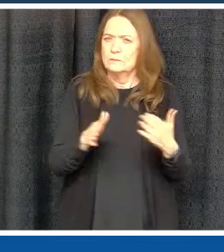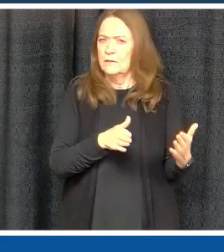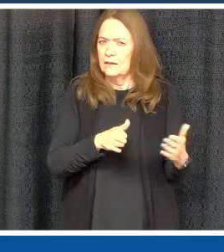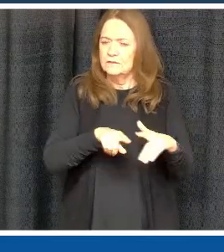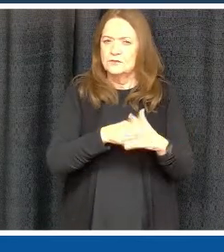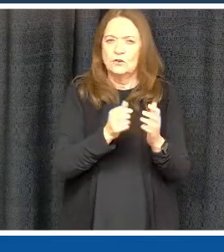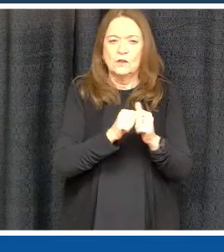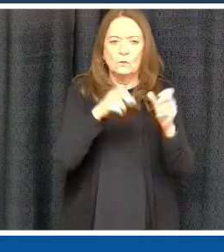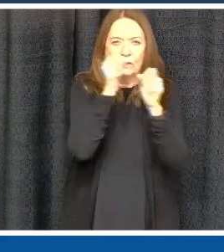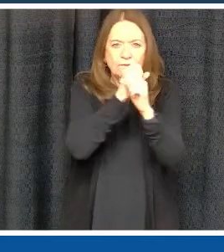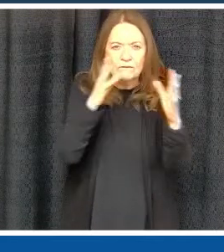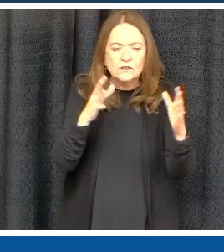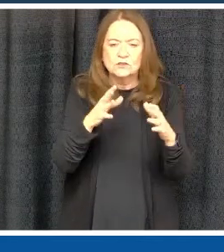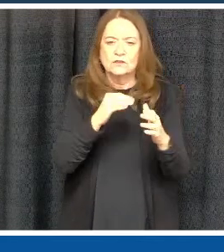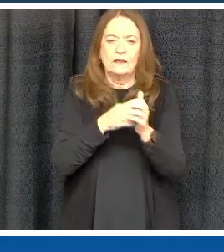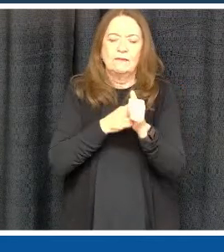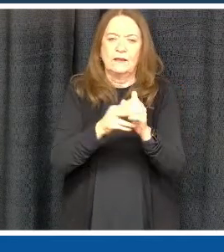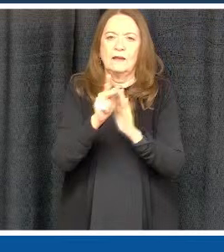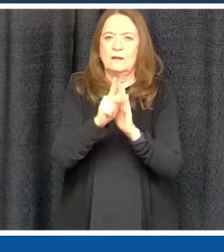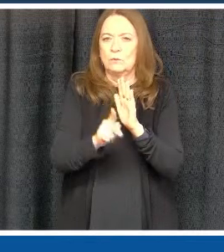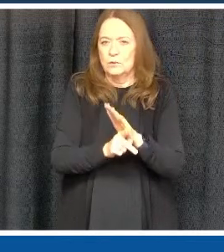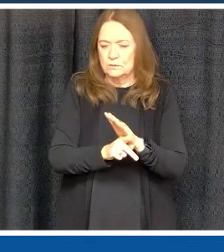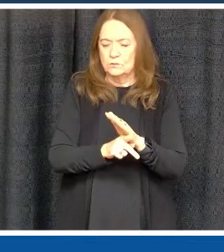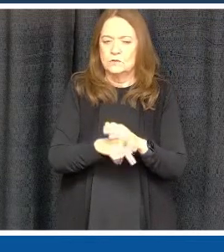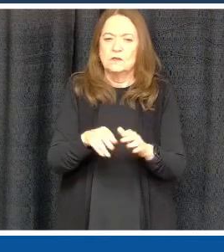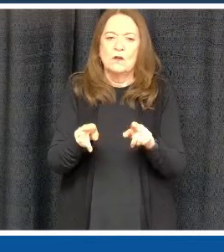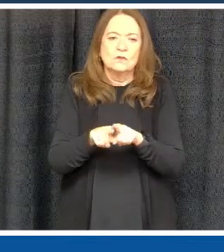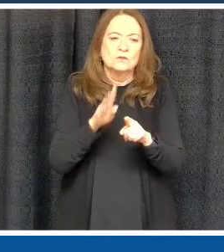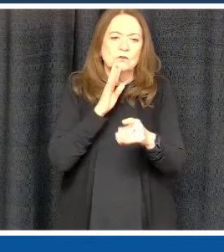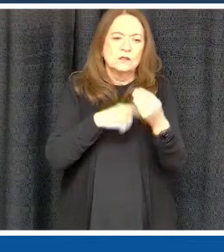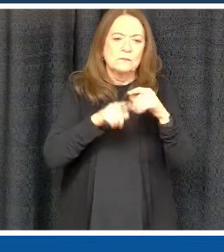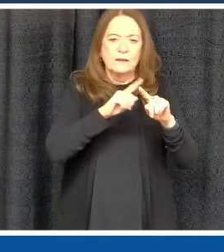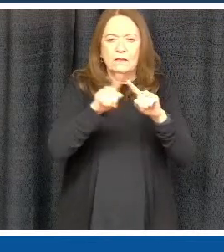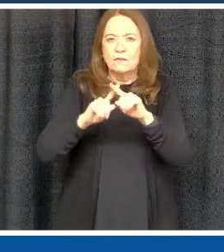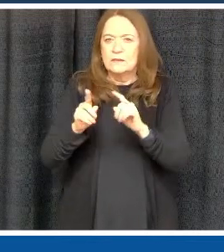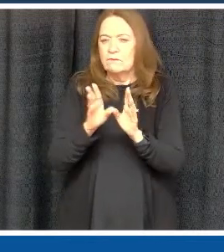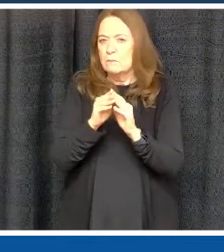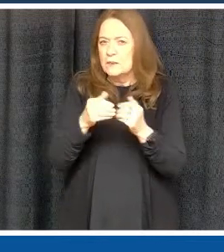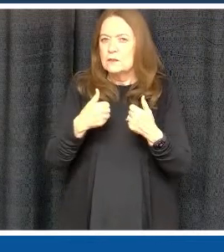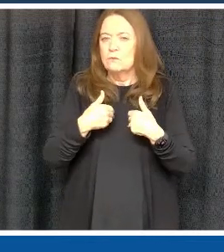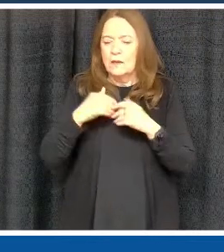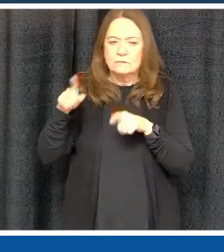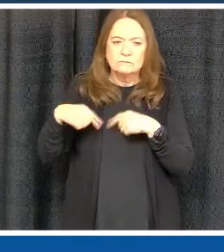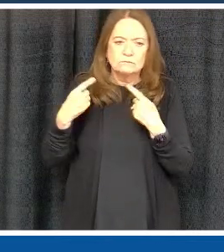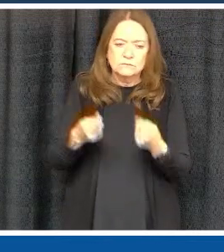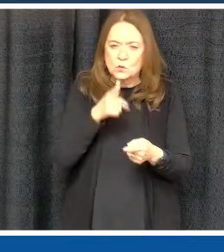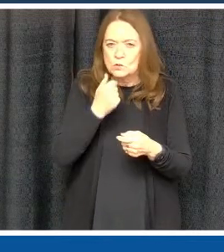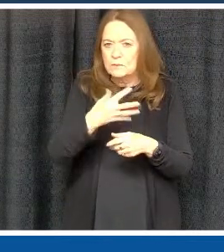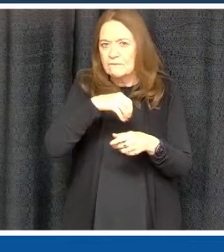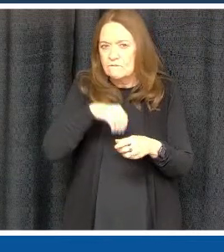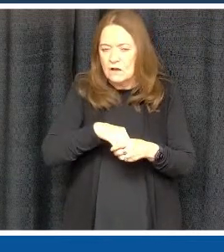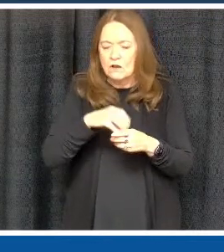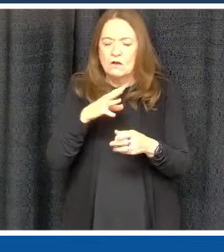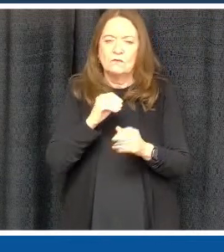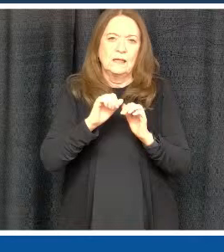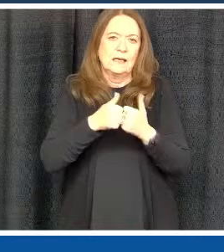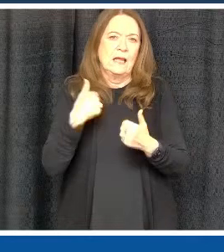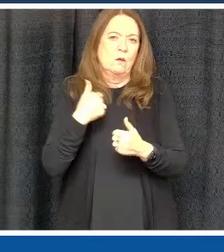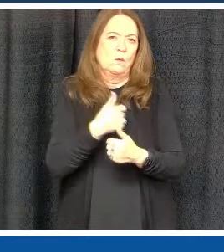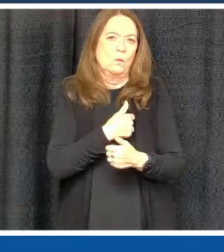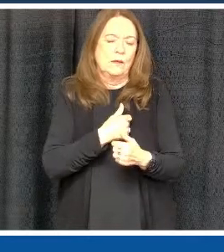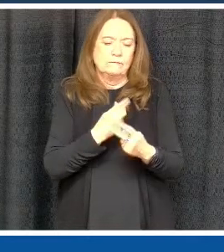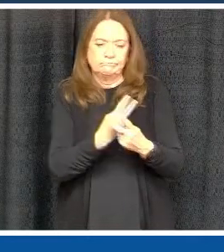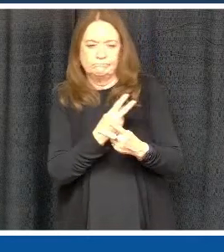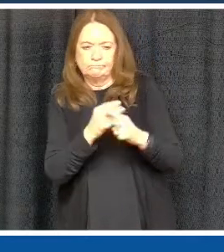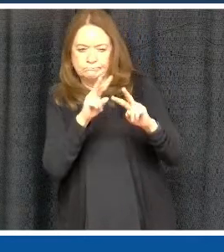starting with the vision and the guiding principles. It talks about all the different meetings we had, who's been involved to date, and how we assessed the